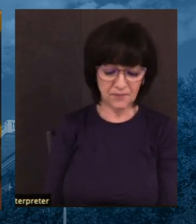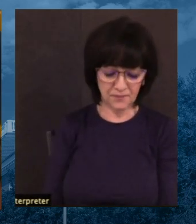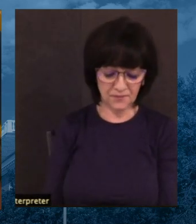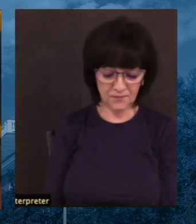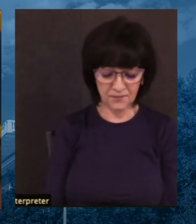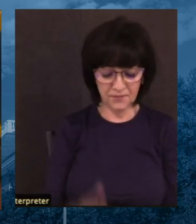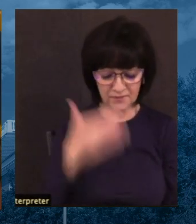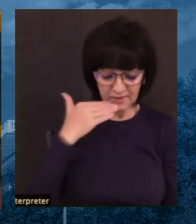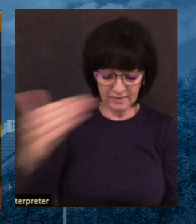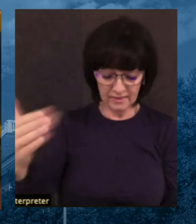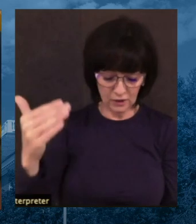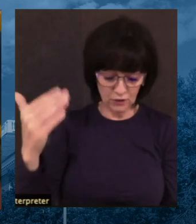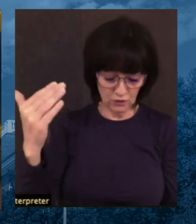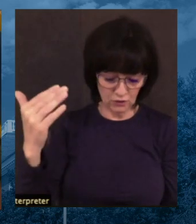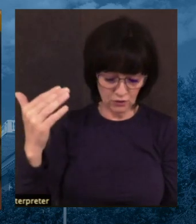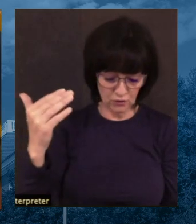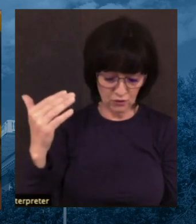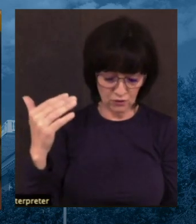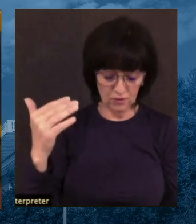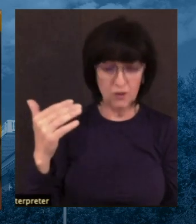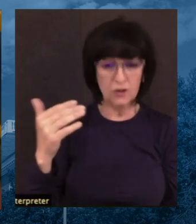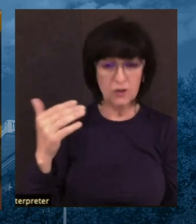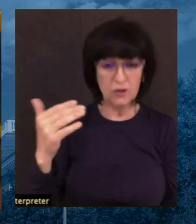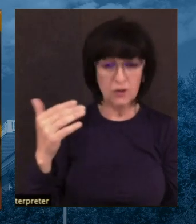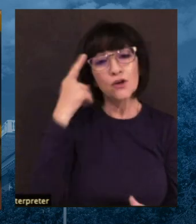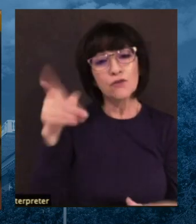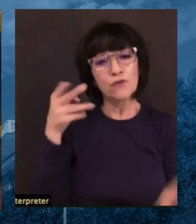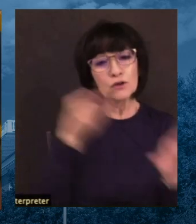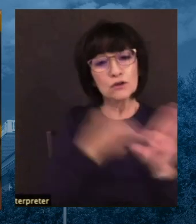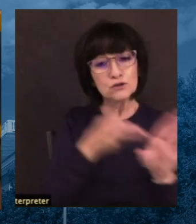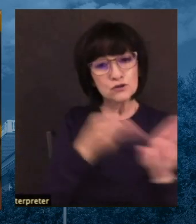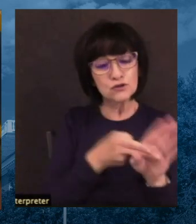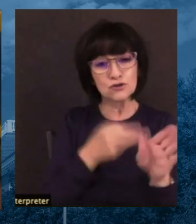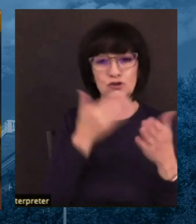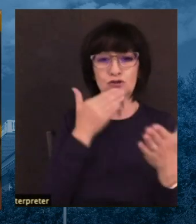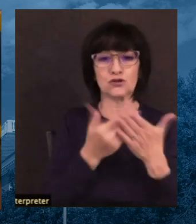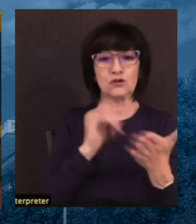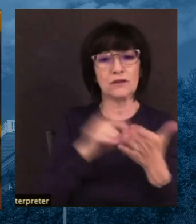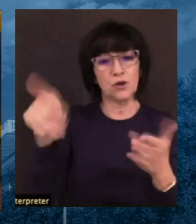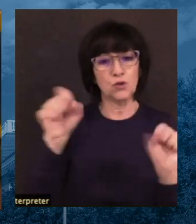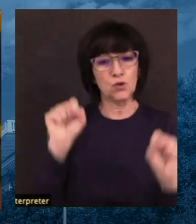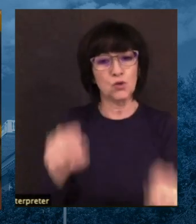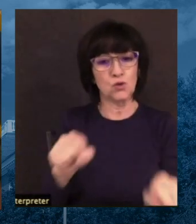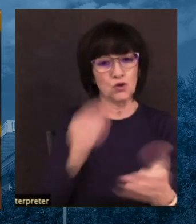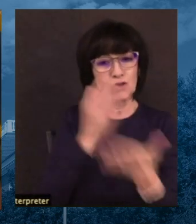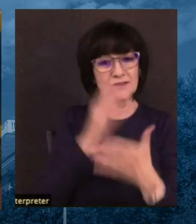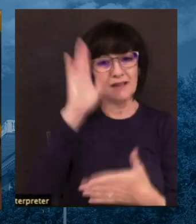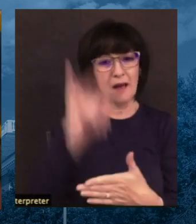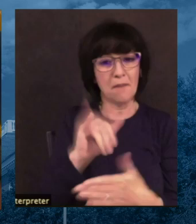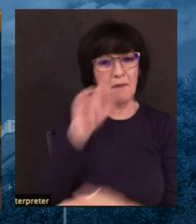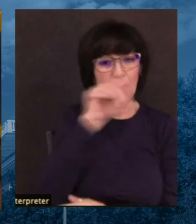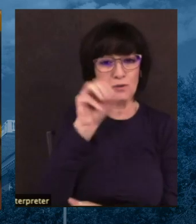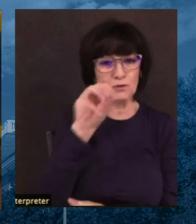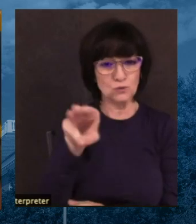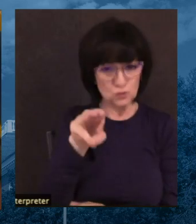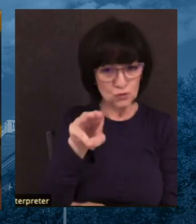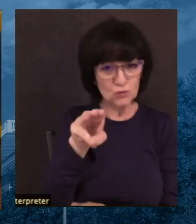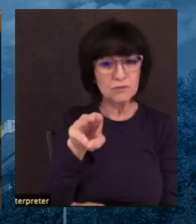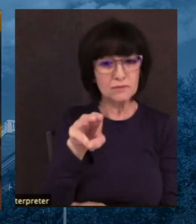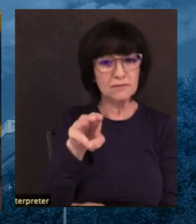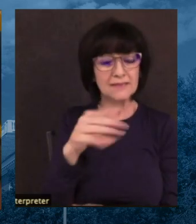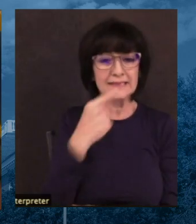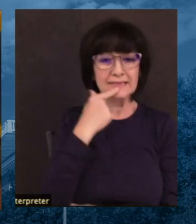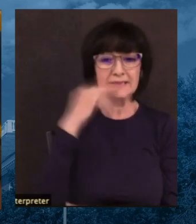Senate last evening. It was very nice that you could stop by in a Zoom format to say